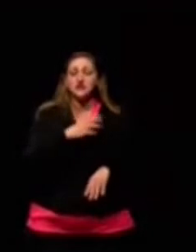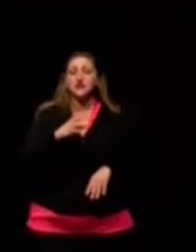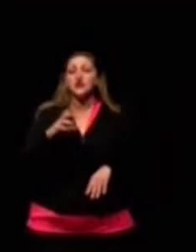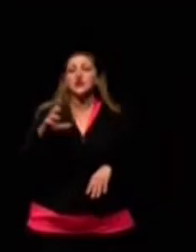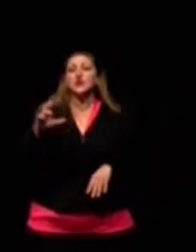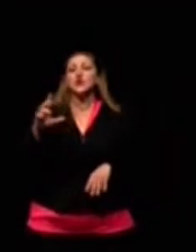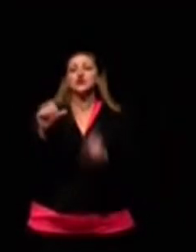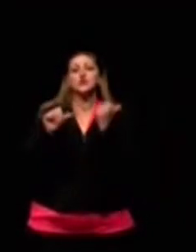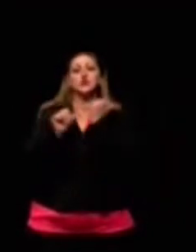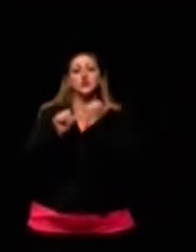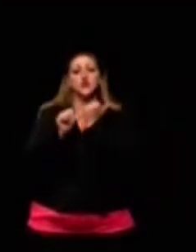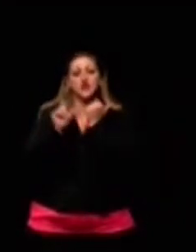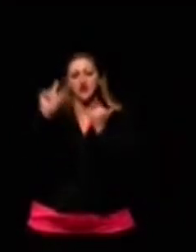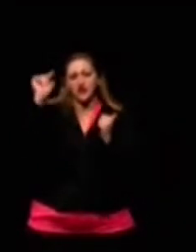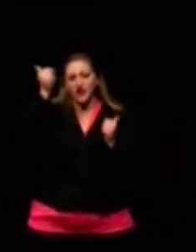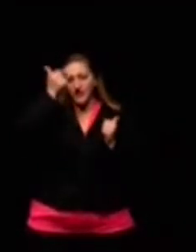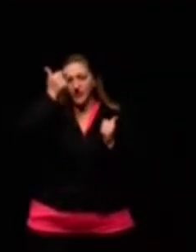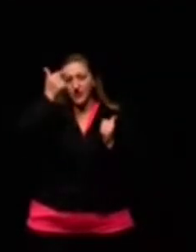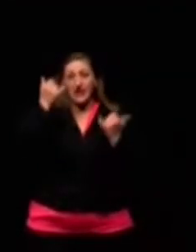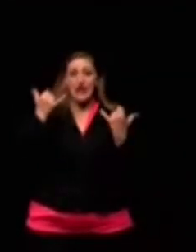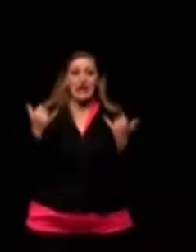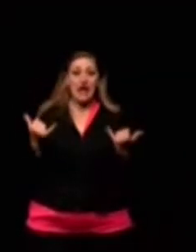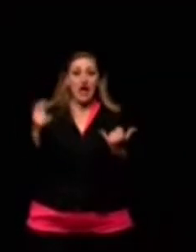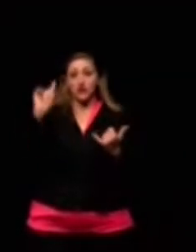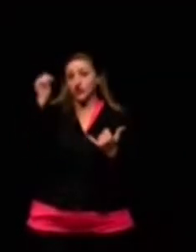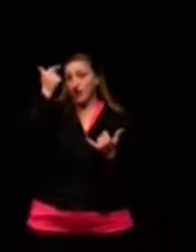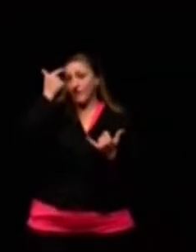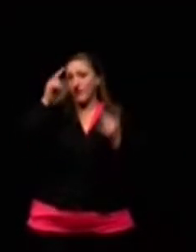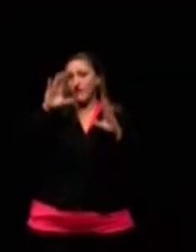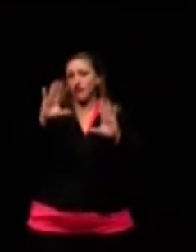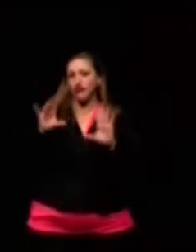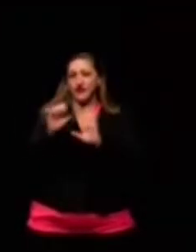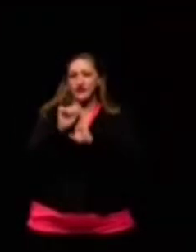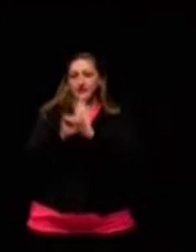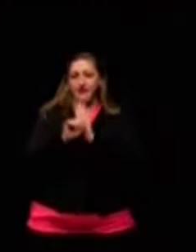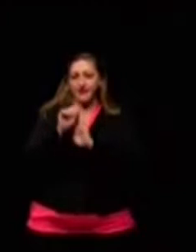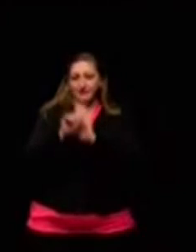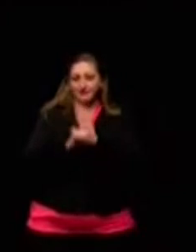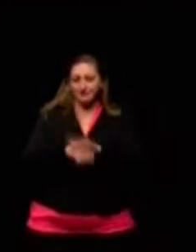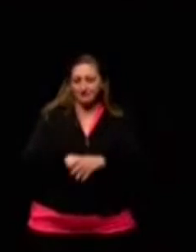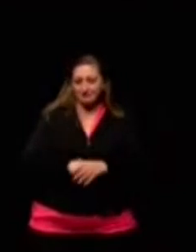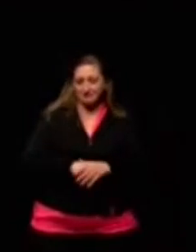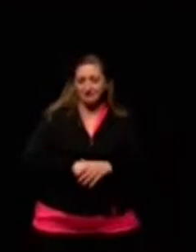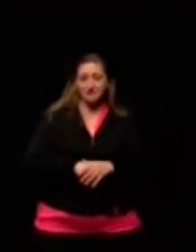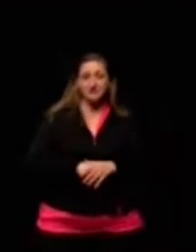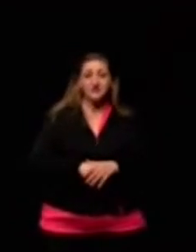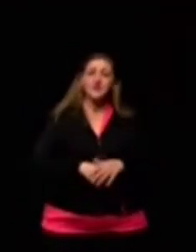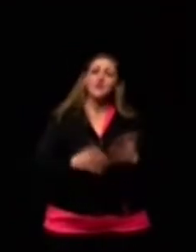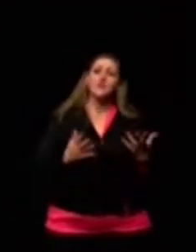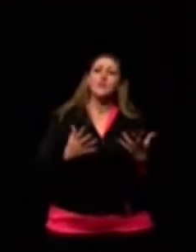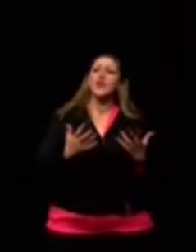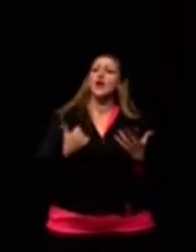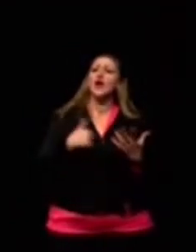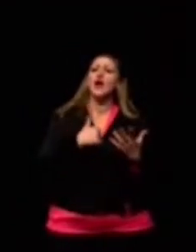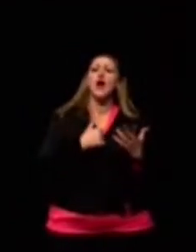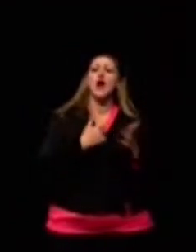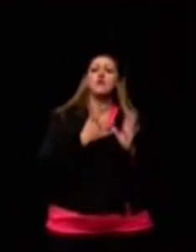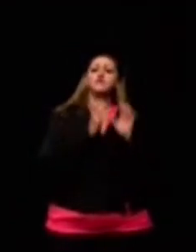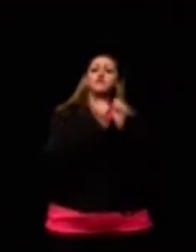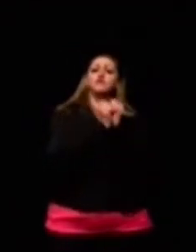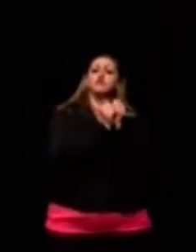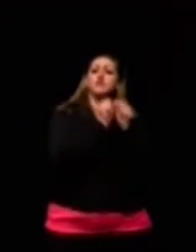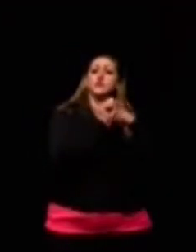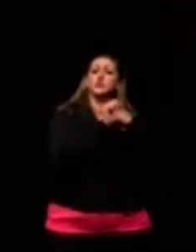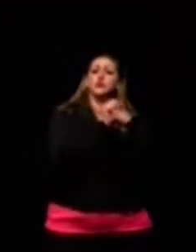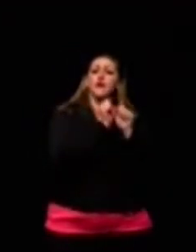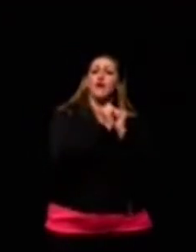lieutenant governor, and now as governor of our great state. Our journey together started years